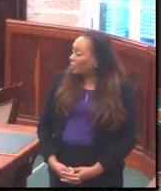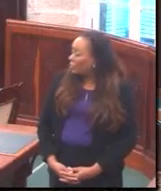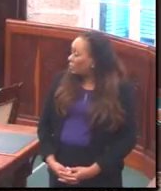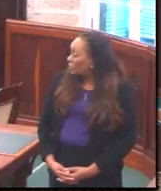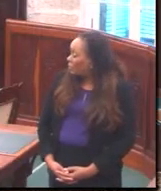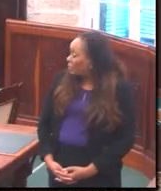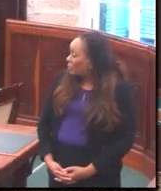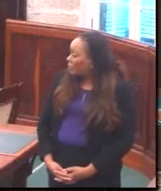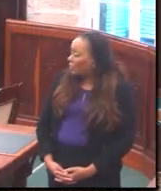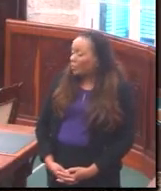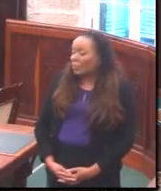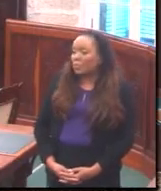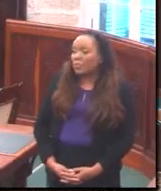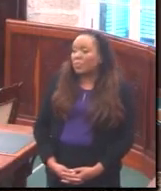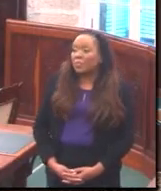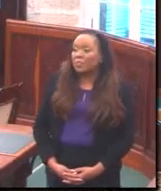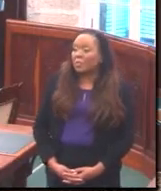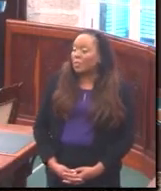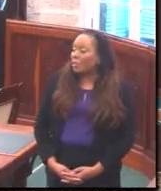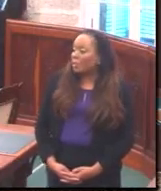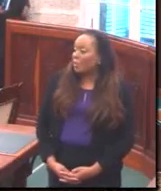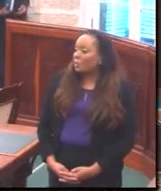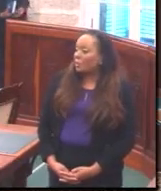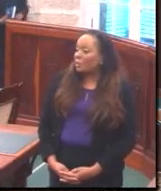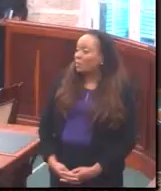Come to the other amendment. You know,